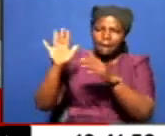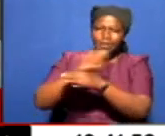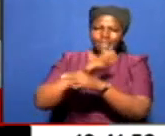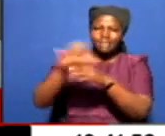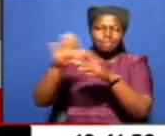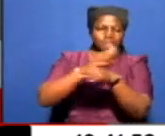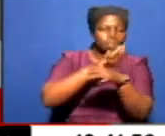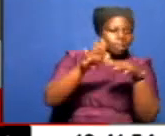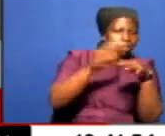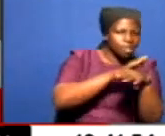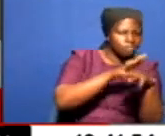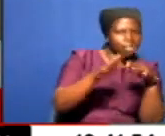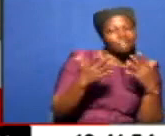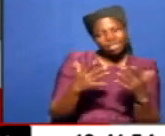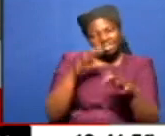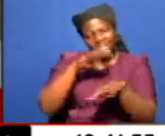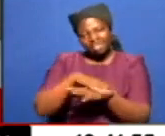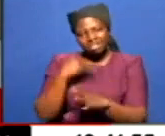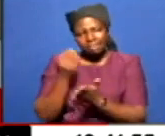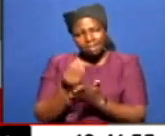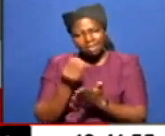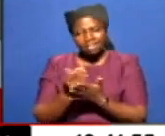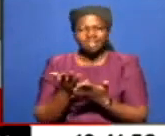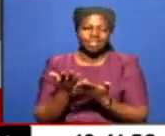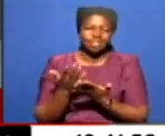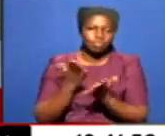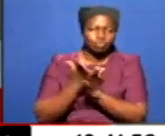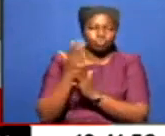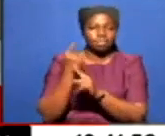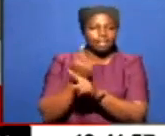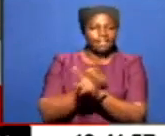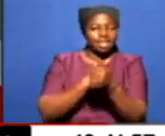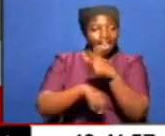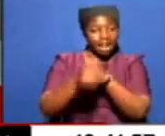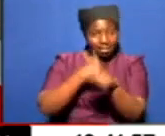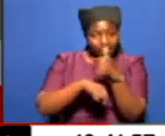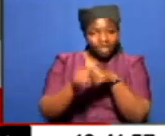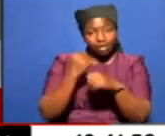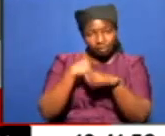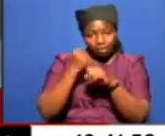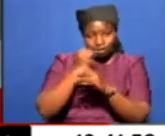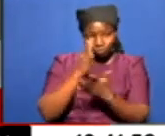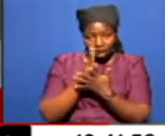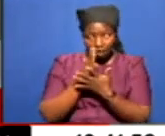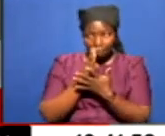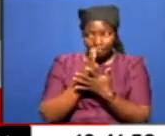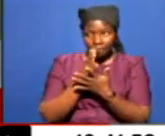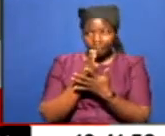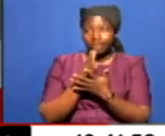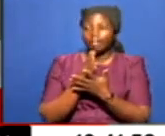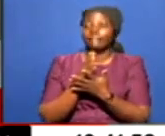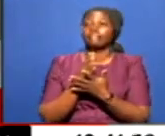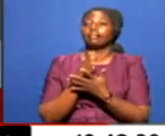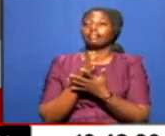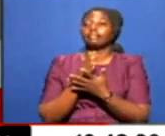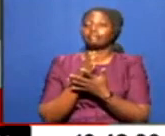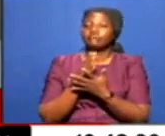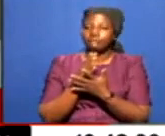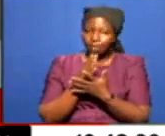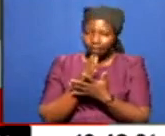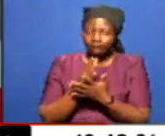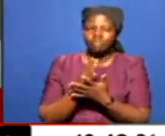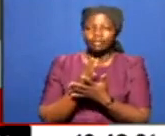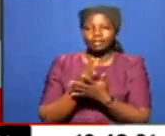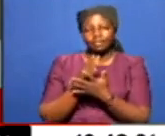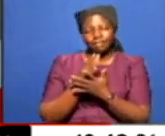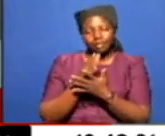it's money wise or through activities, mm-hmm. so that they are kept devoid of violent extremists.